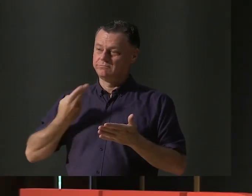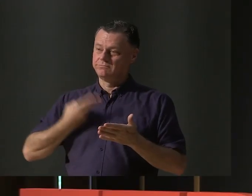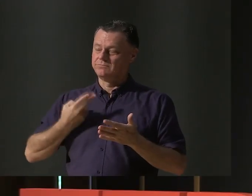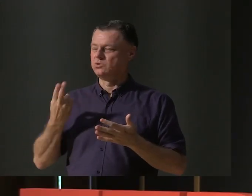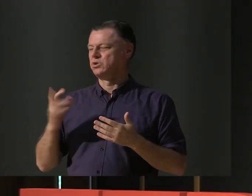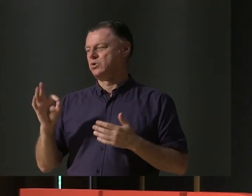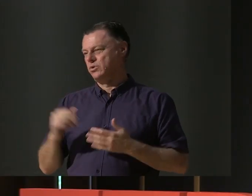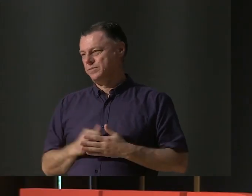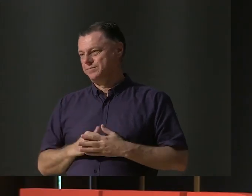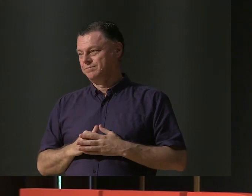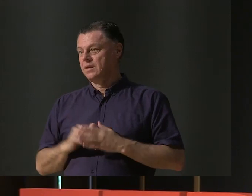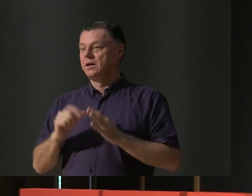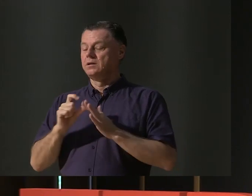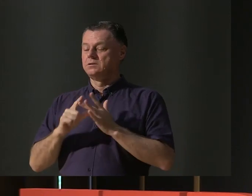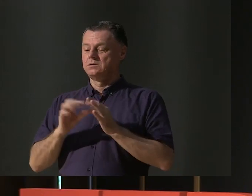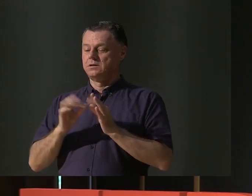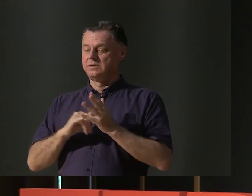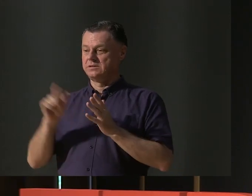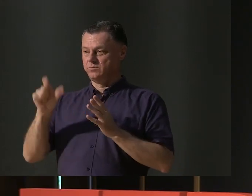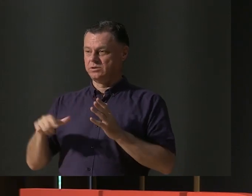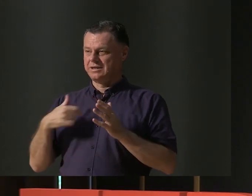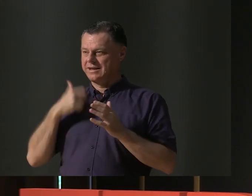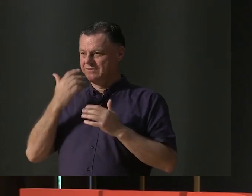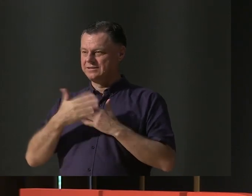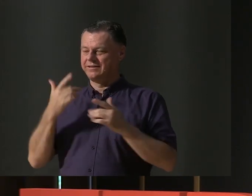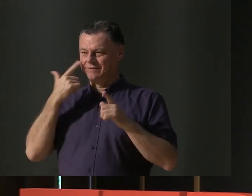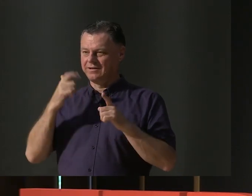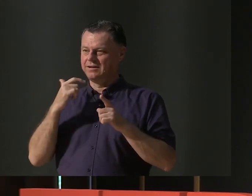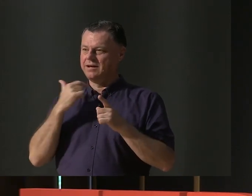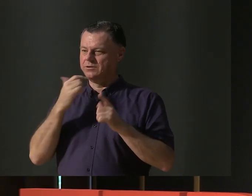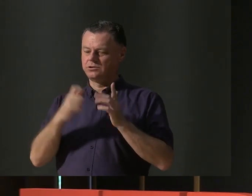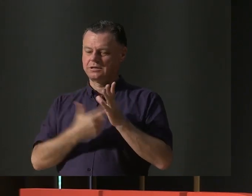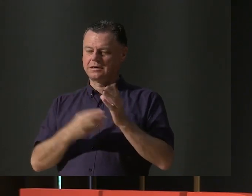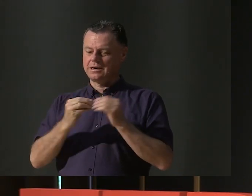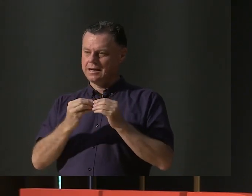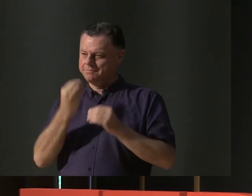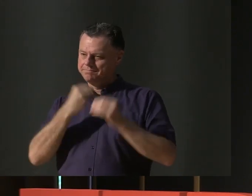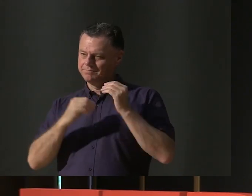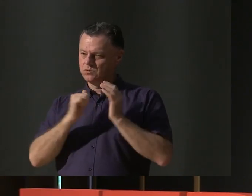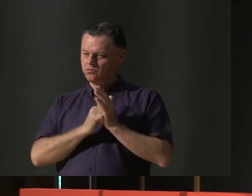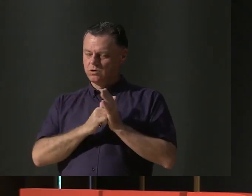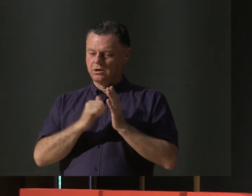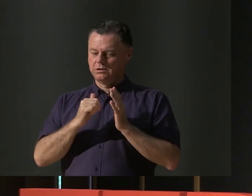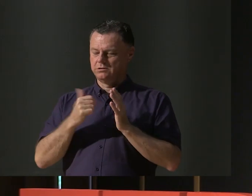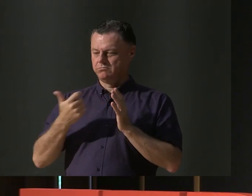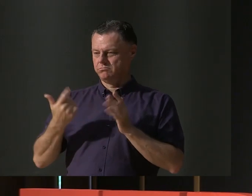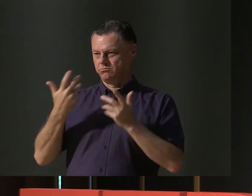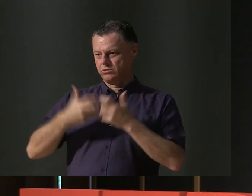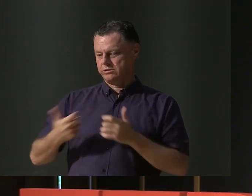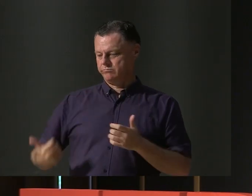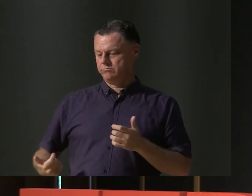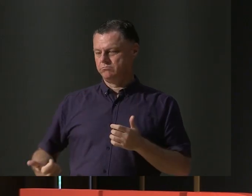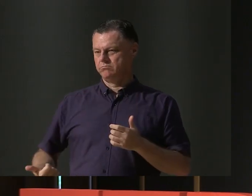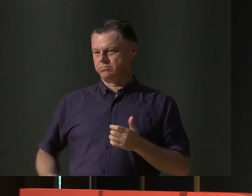While someone with diabetes does have to monitor their carbohydrate intake so that they can correctly dose their medication, this